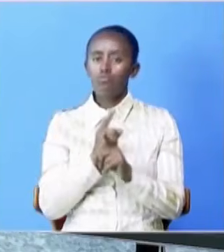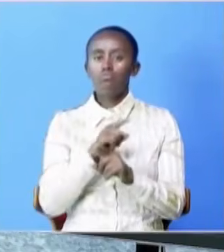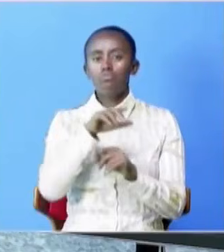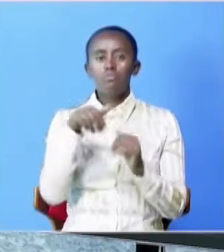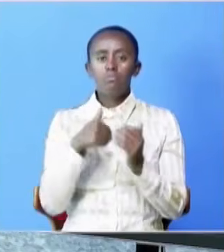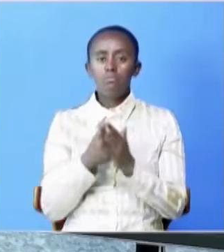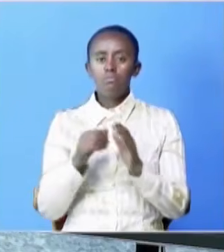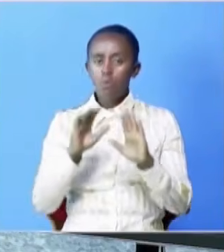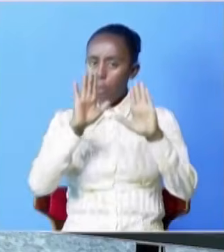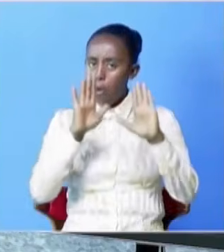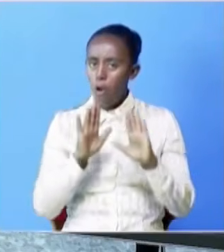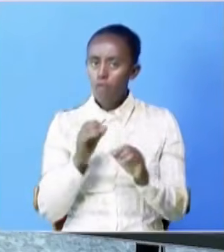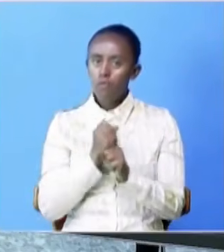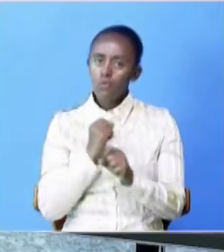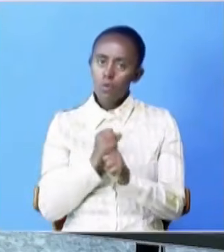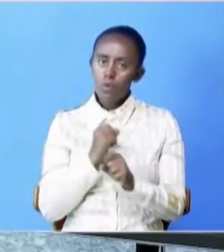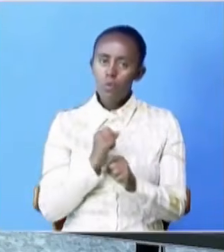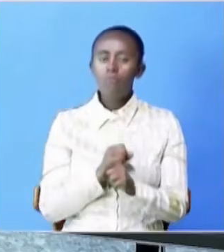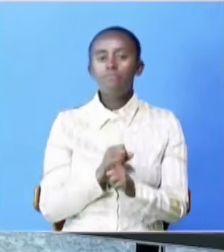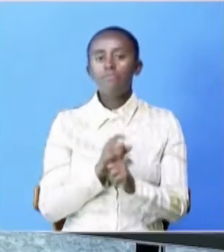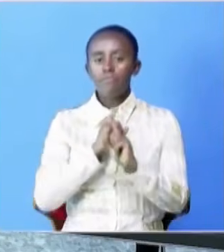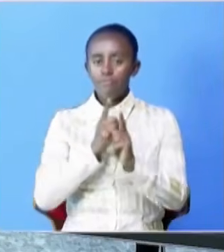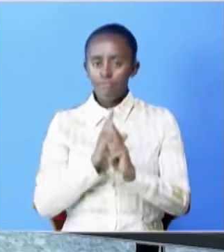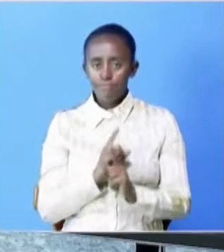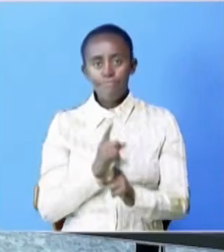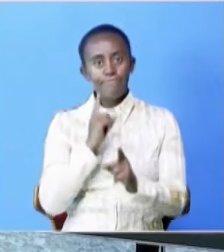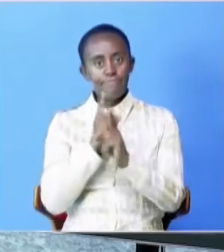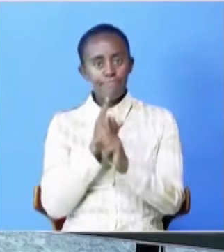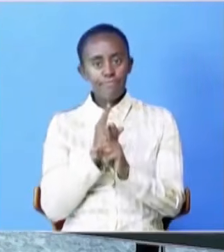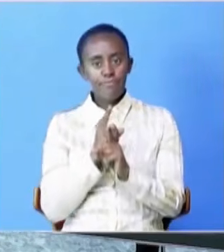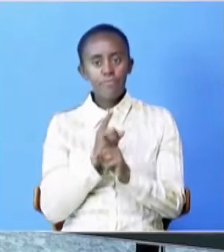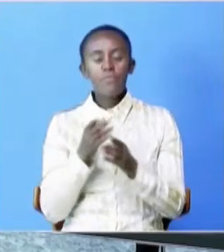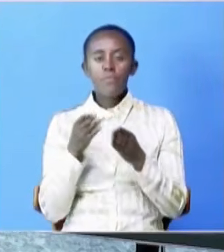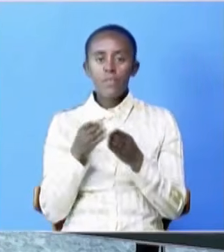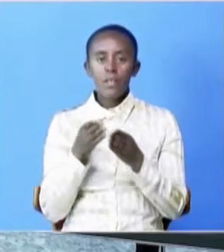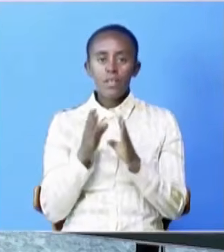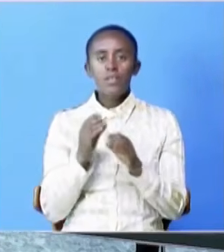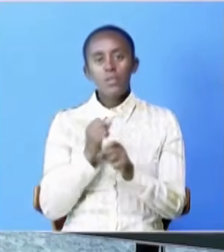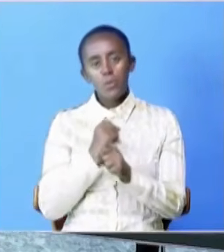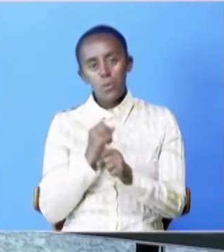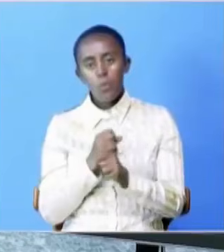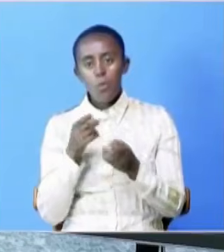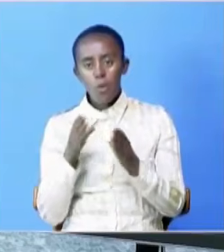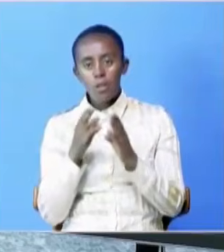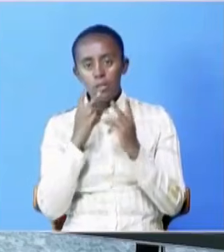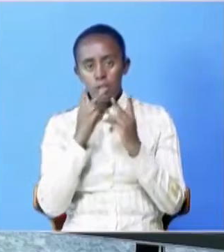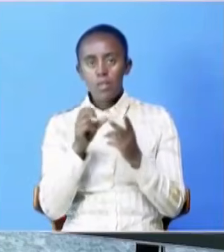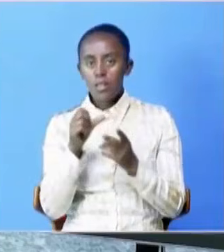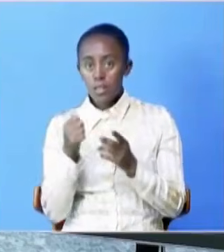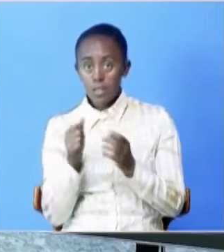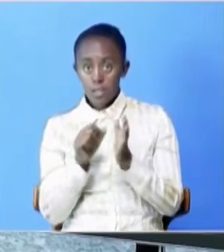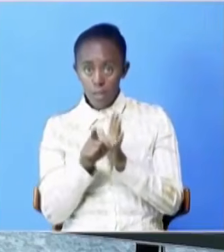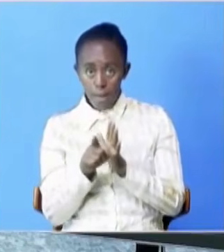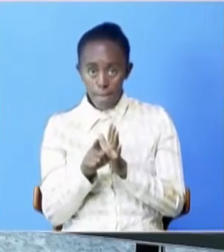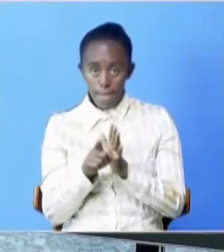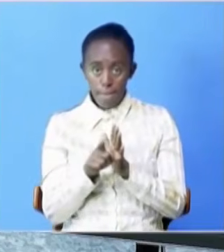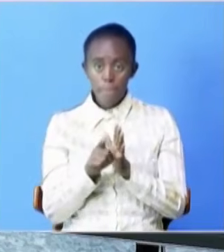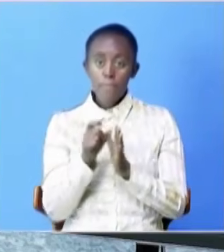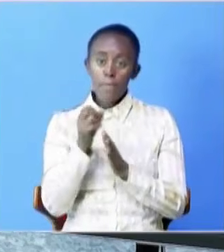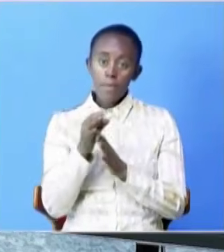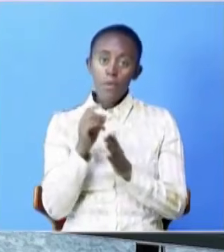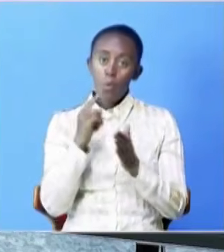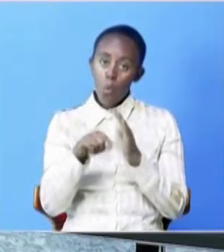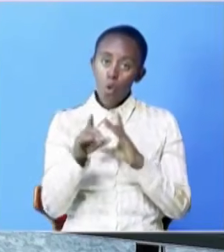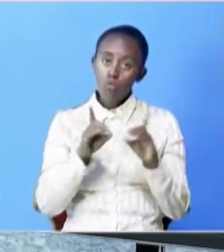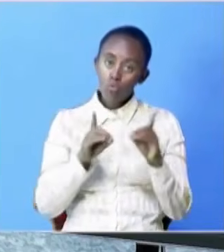all did a wonderful job of answering these correctly. So let's see a few other examples of what